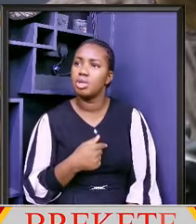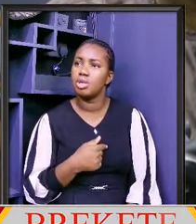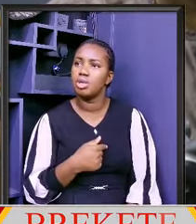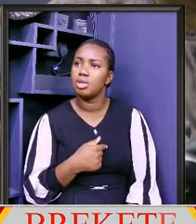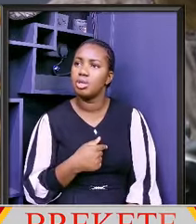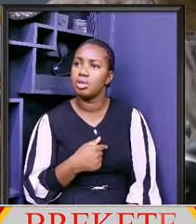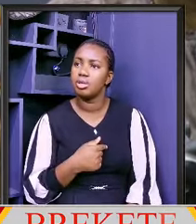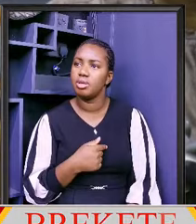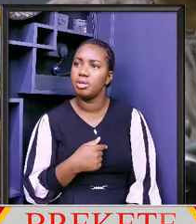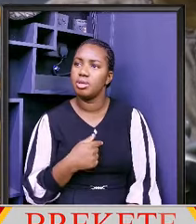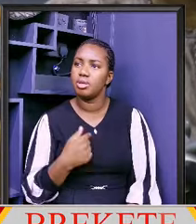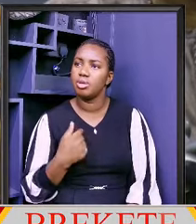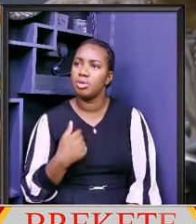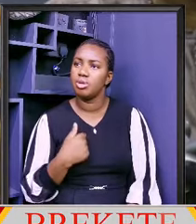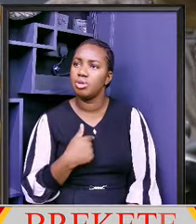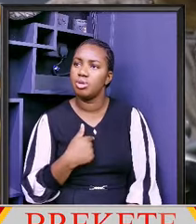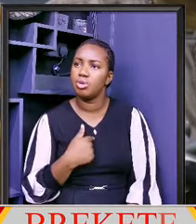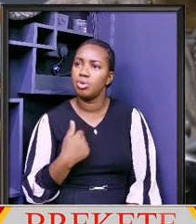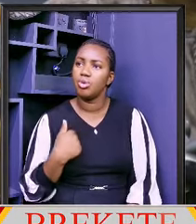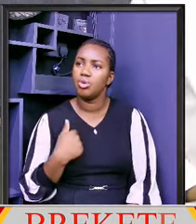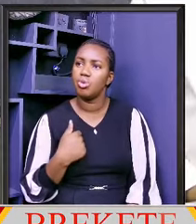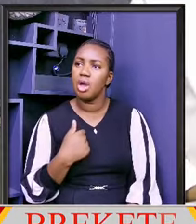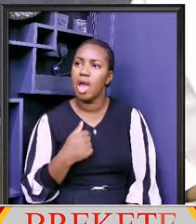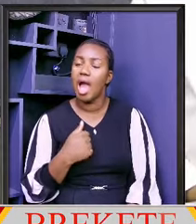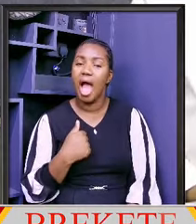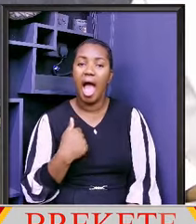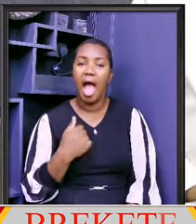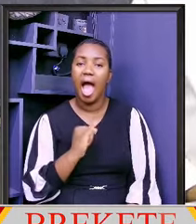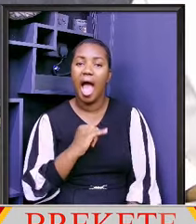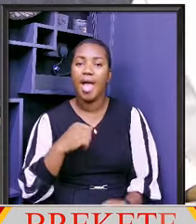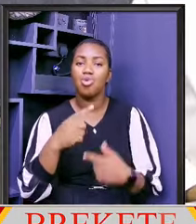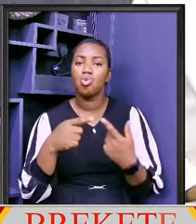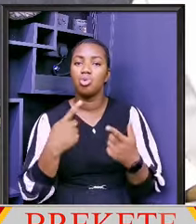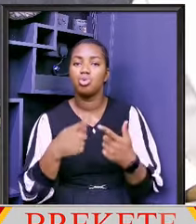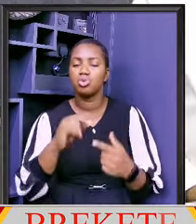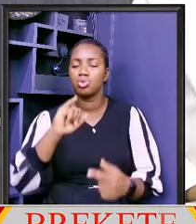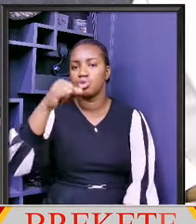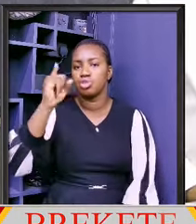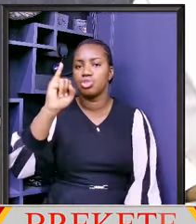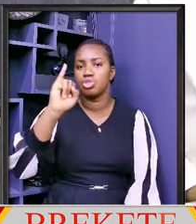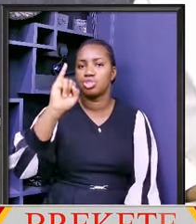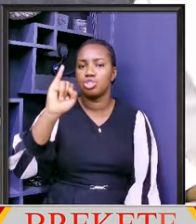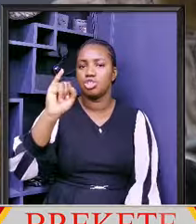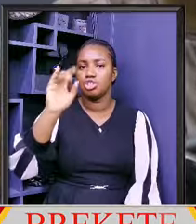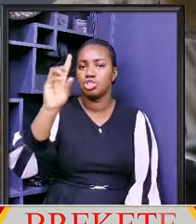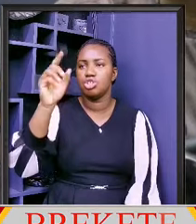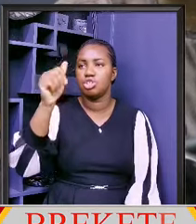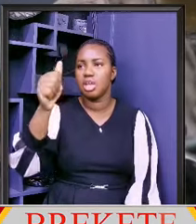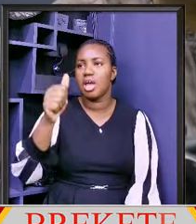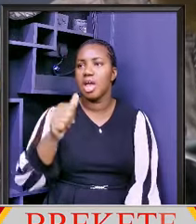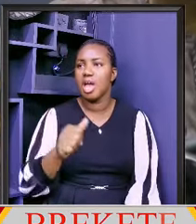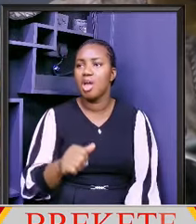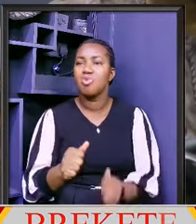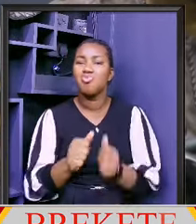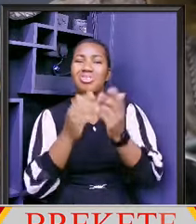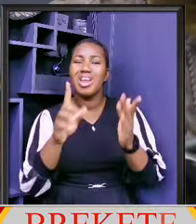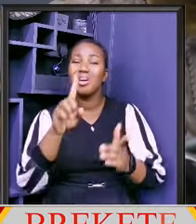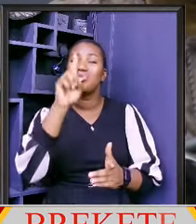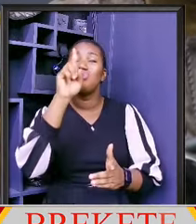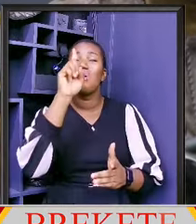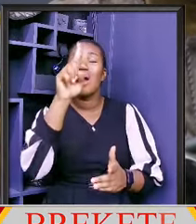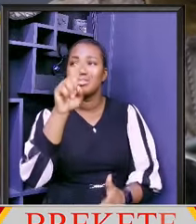We arrive in Jeddah without kobo. No kobo in my pocket. No pocket money. 1 naira. You go do Babi Allah. You go beg for